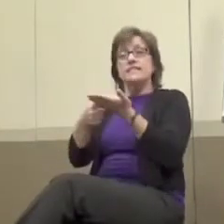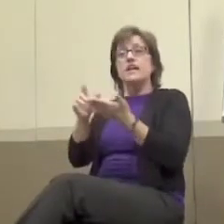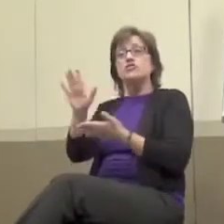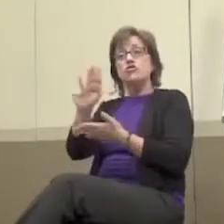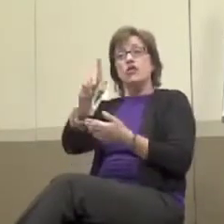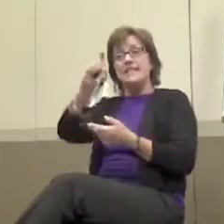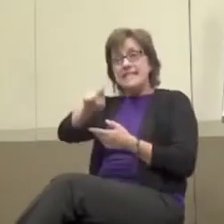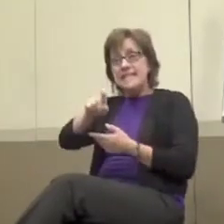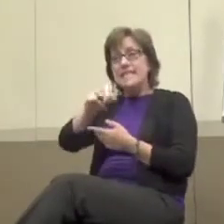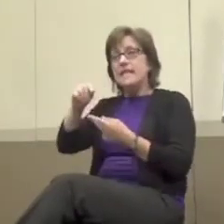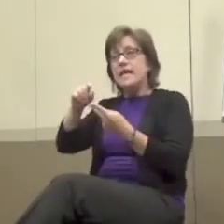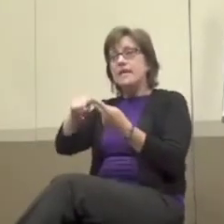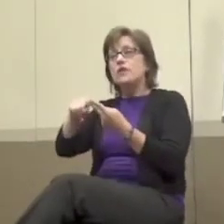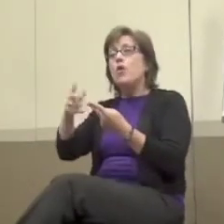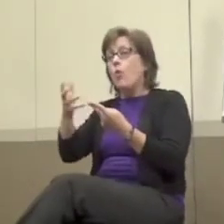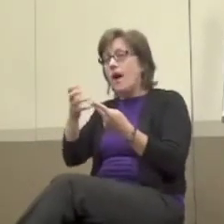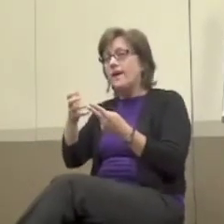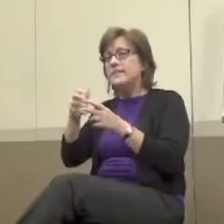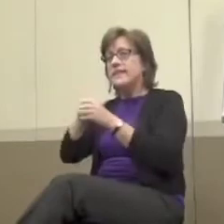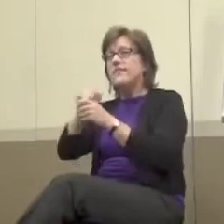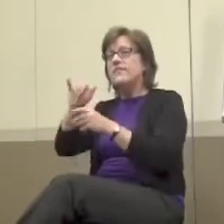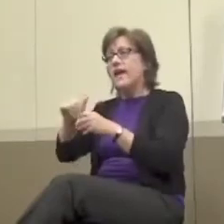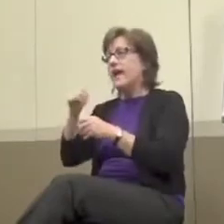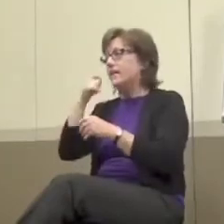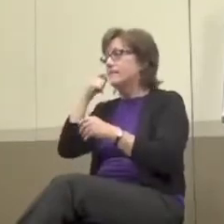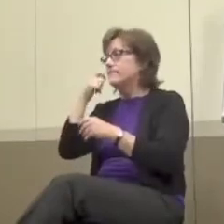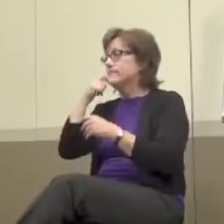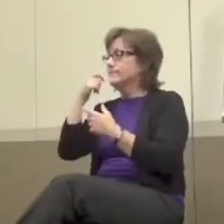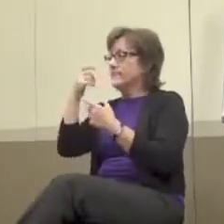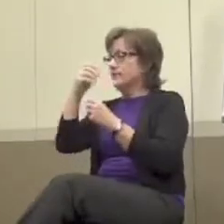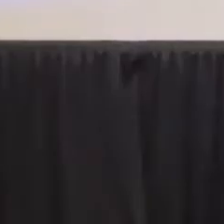your want in that argument. Go ahead.